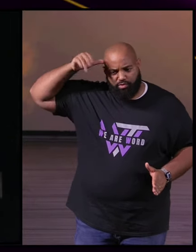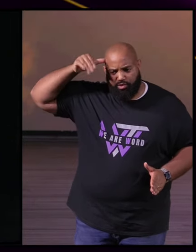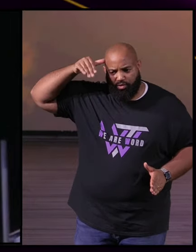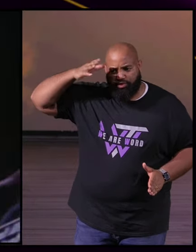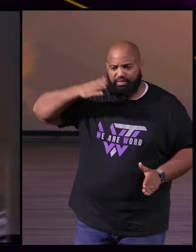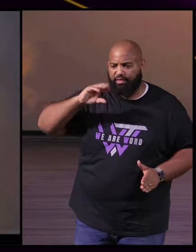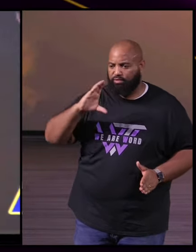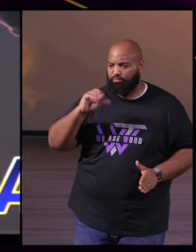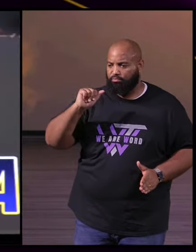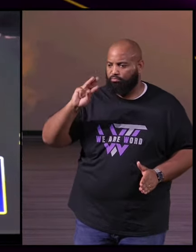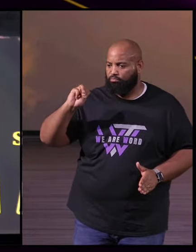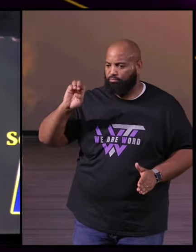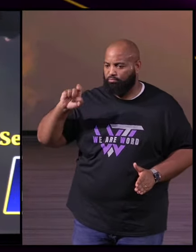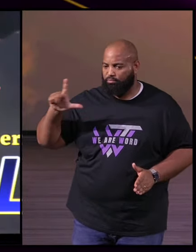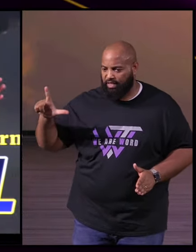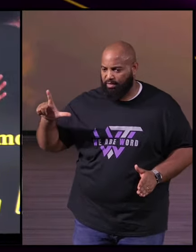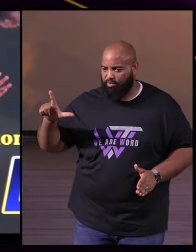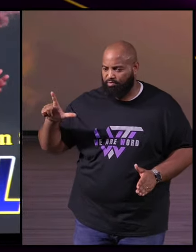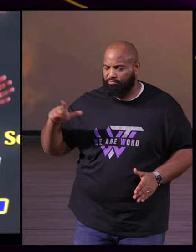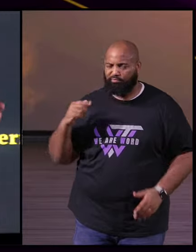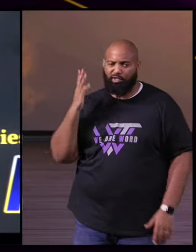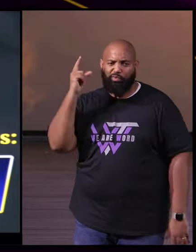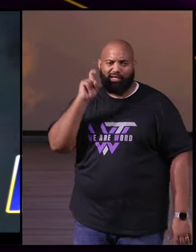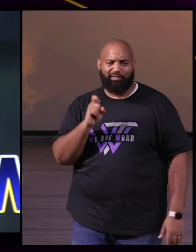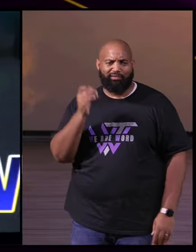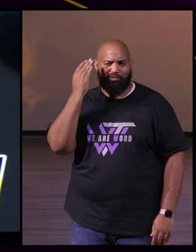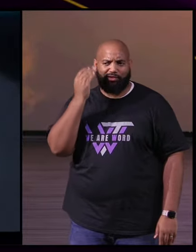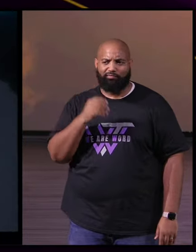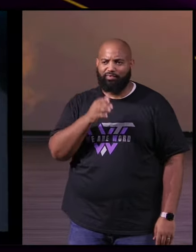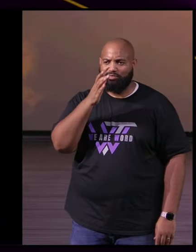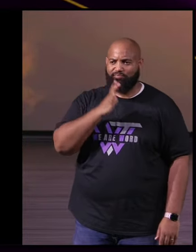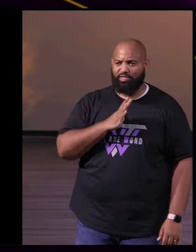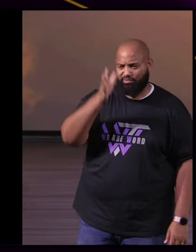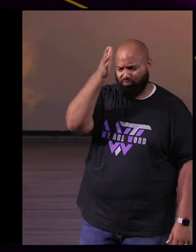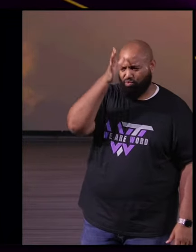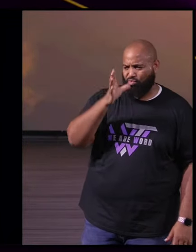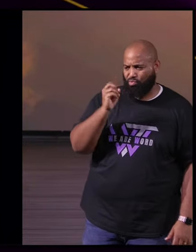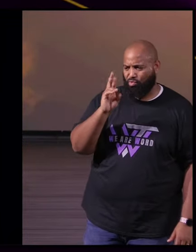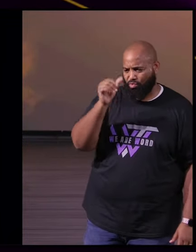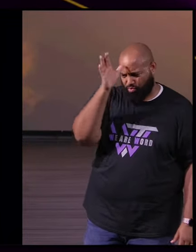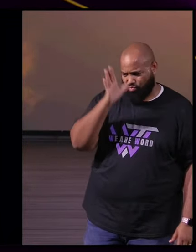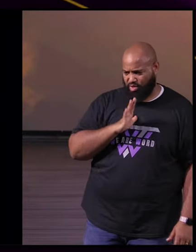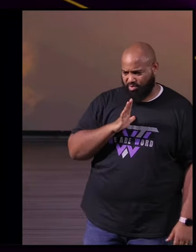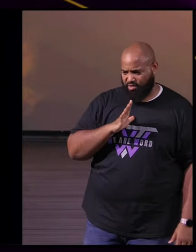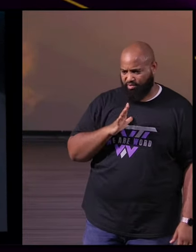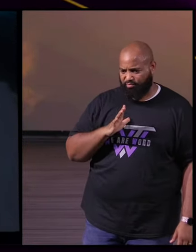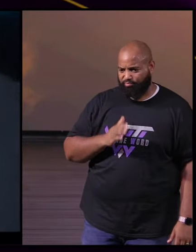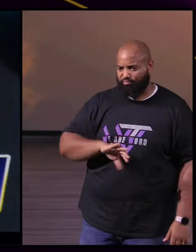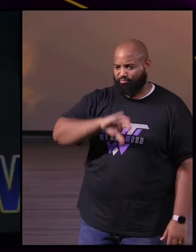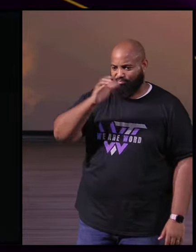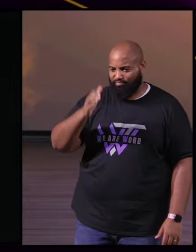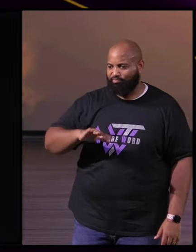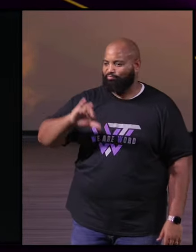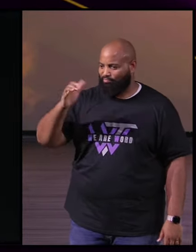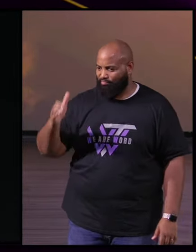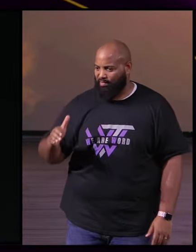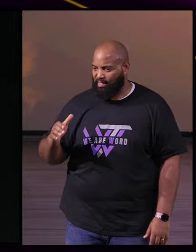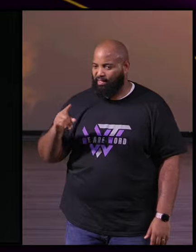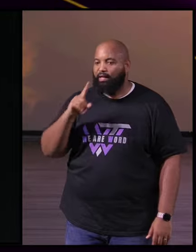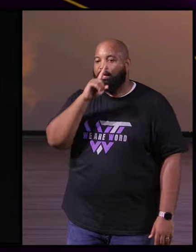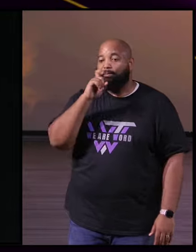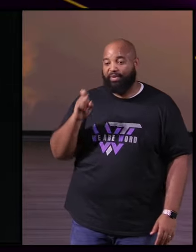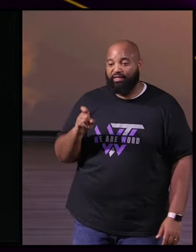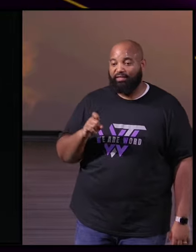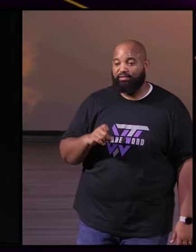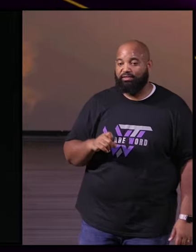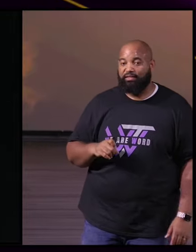You would wonder, why do I need to know if they're male or female? The reason I need to know is because their value